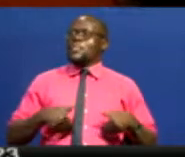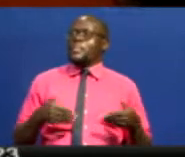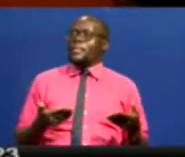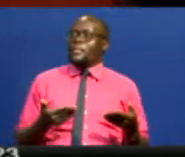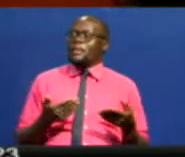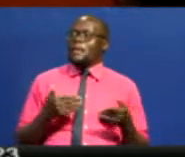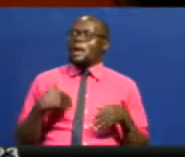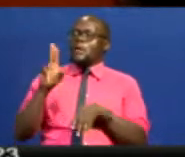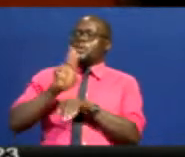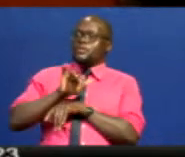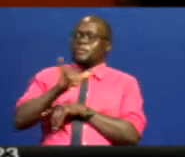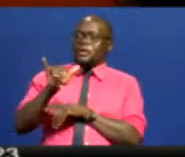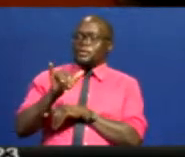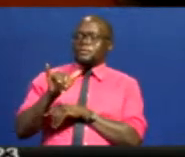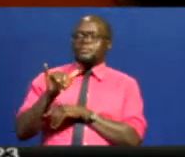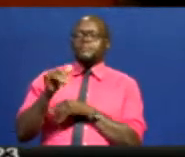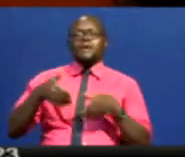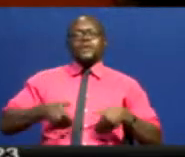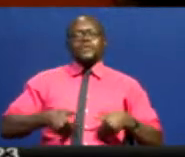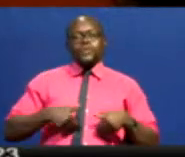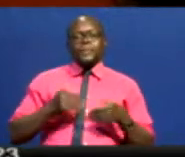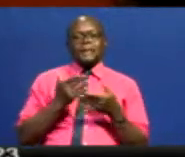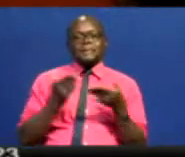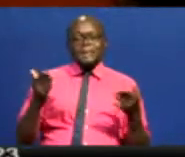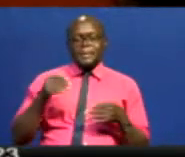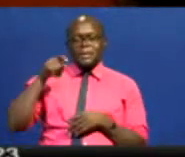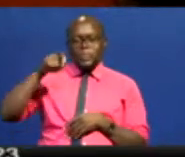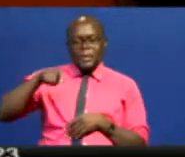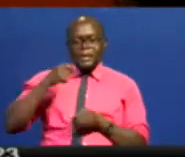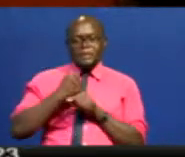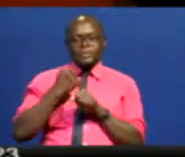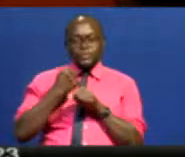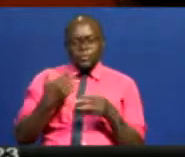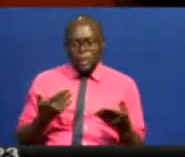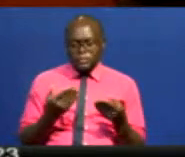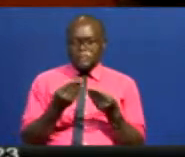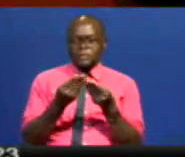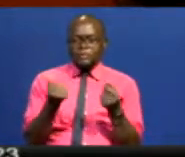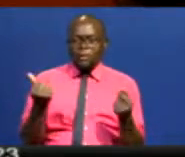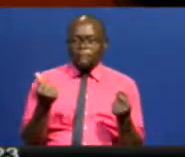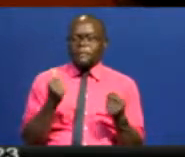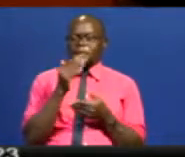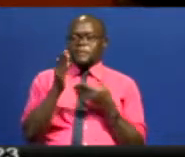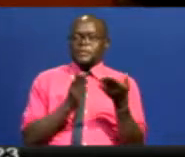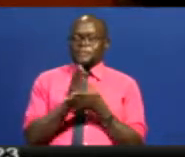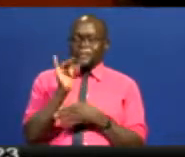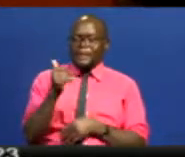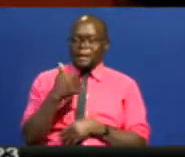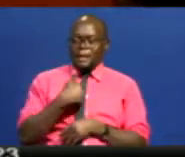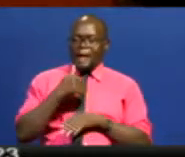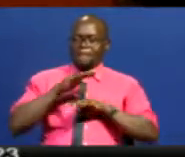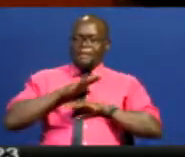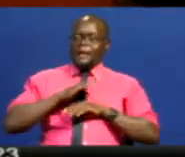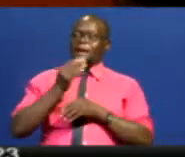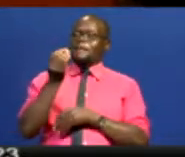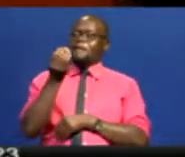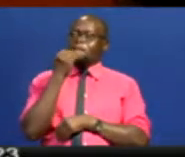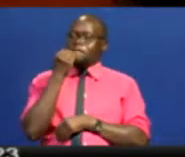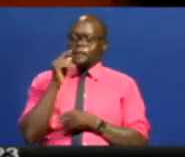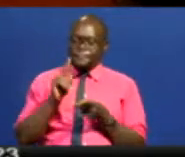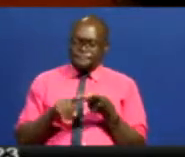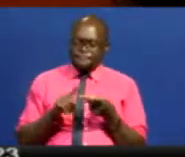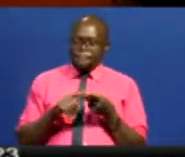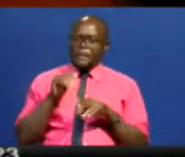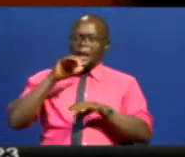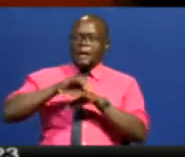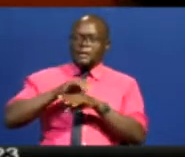them to use? These are issues that we really need to address to ensure that we have food security and